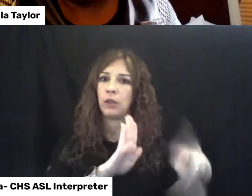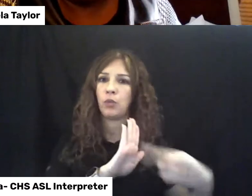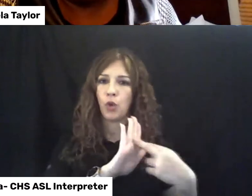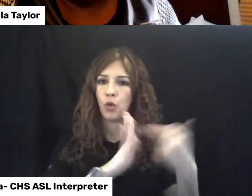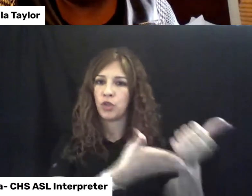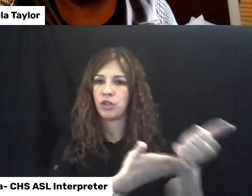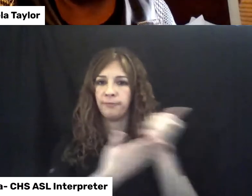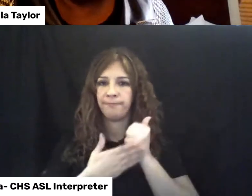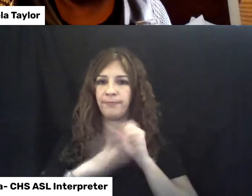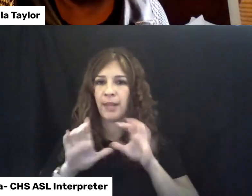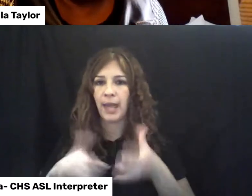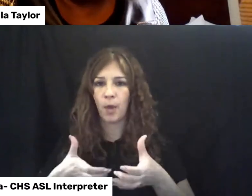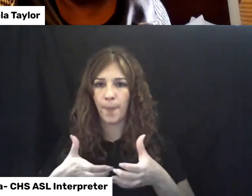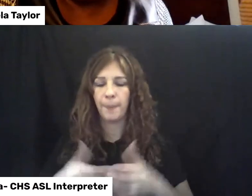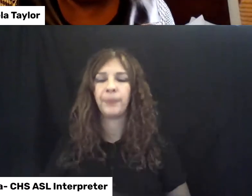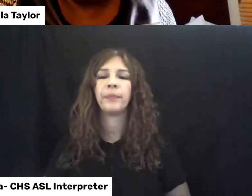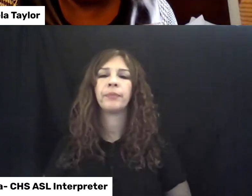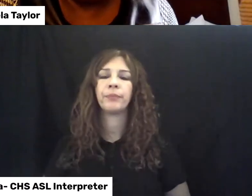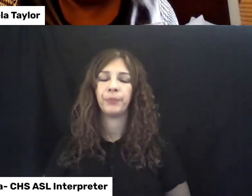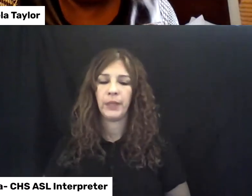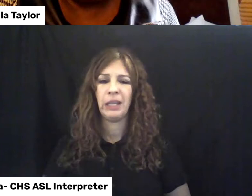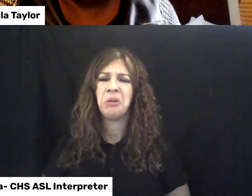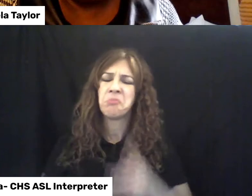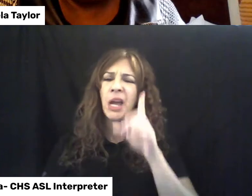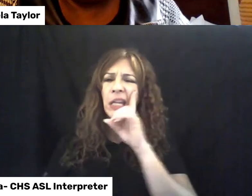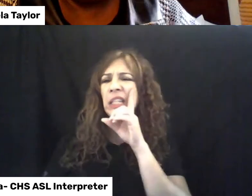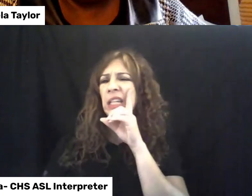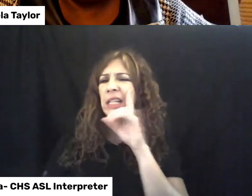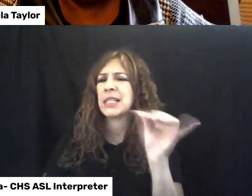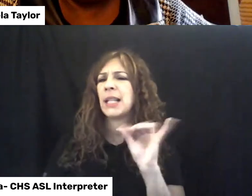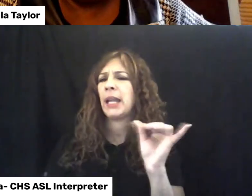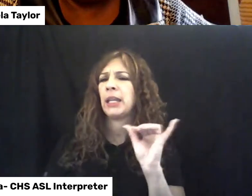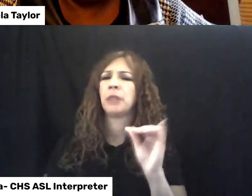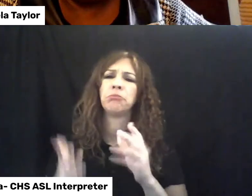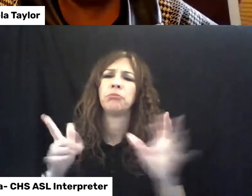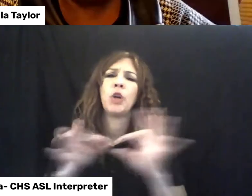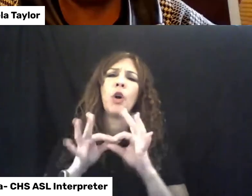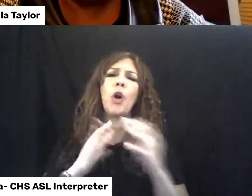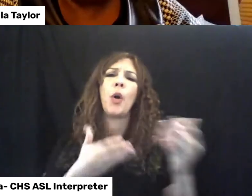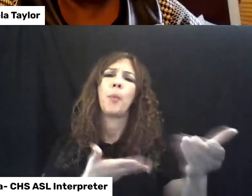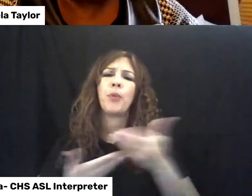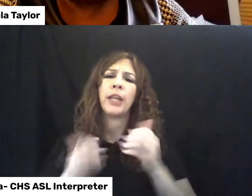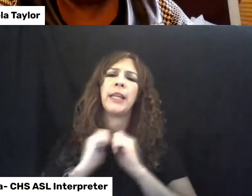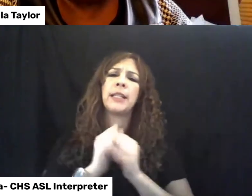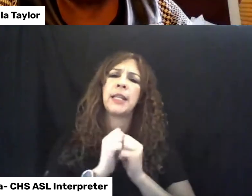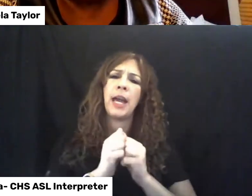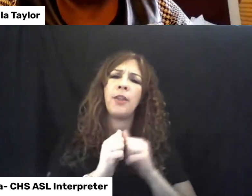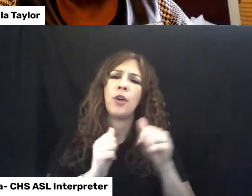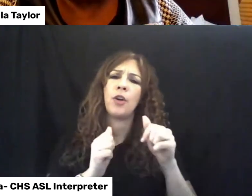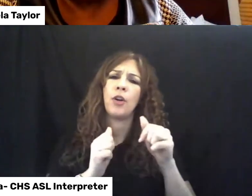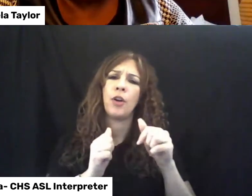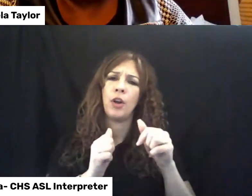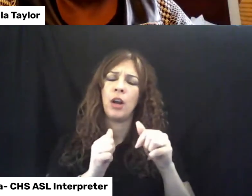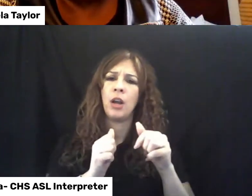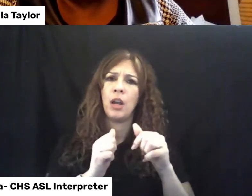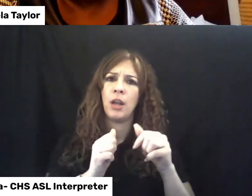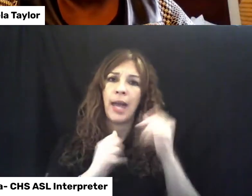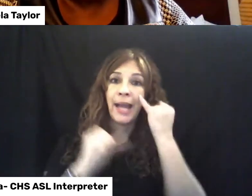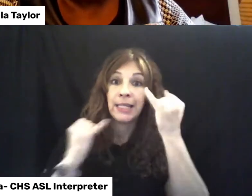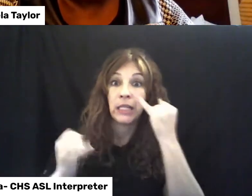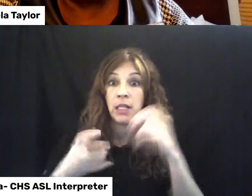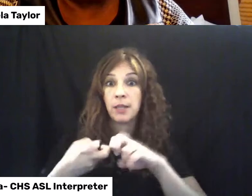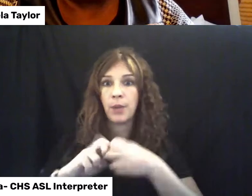think it's bringing together that idea of like, oh, you're having this problem. Yeah, I'm having a similar problem. Let's make